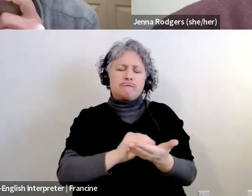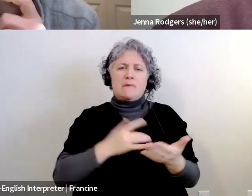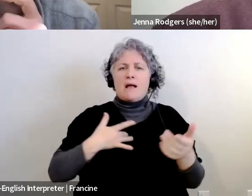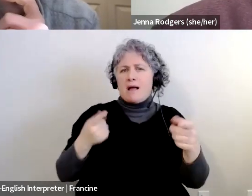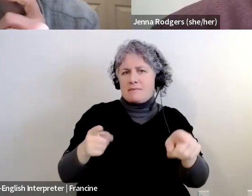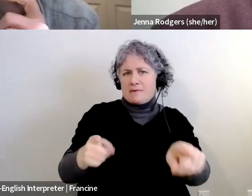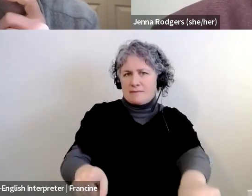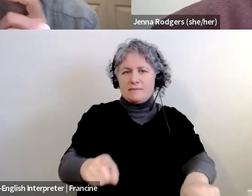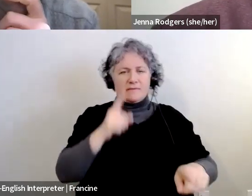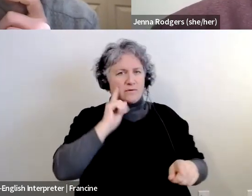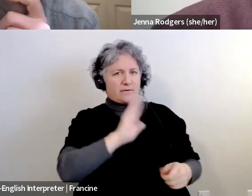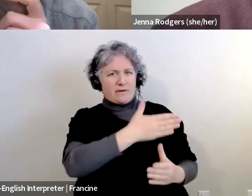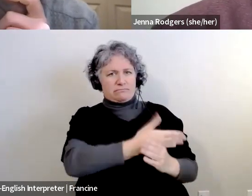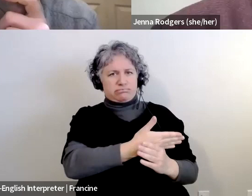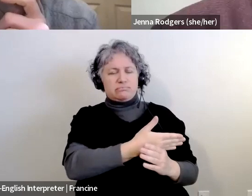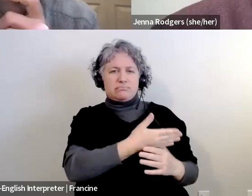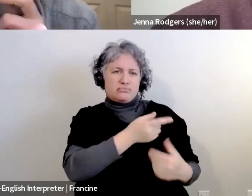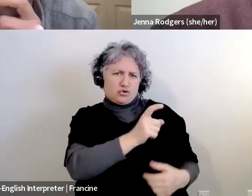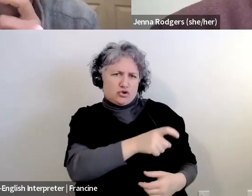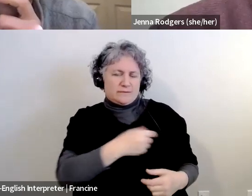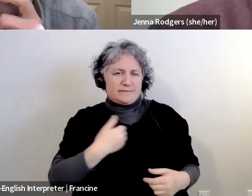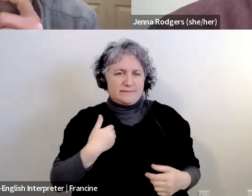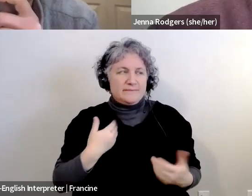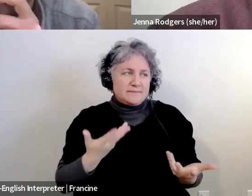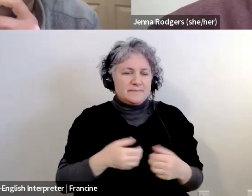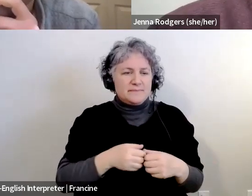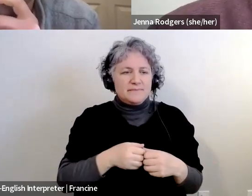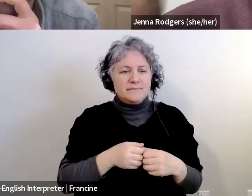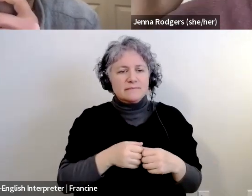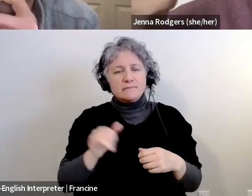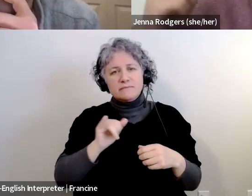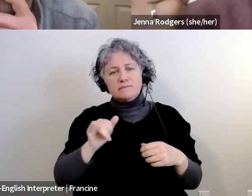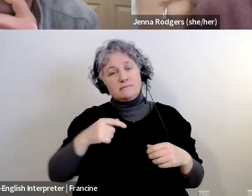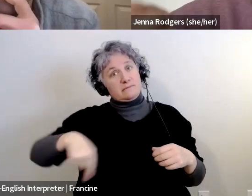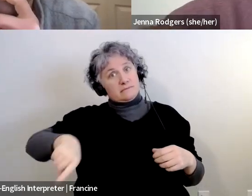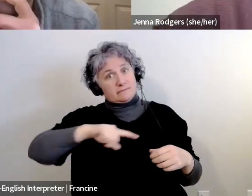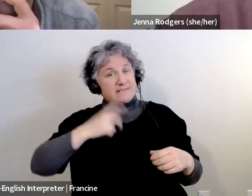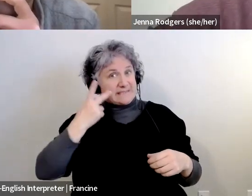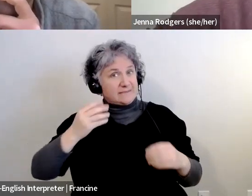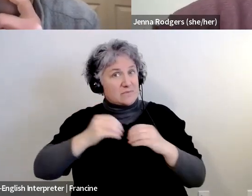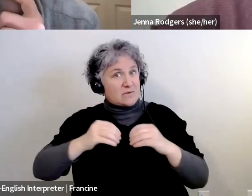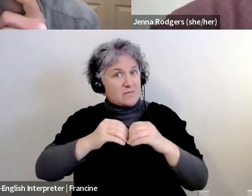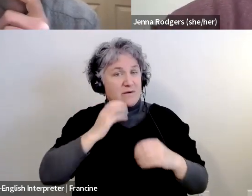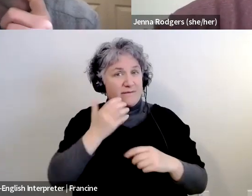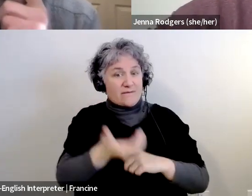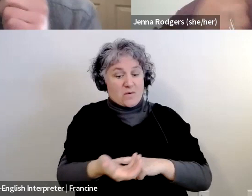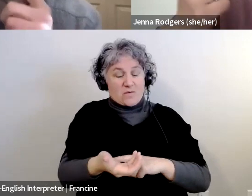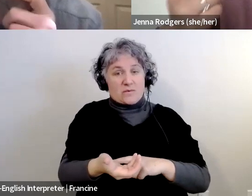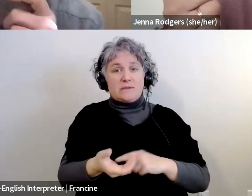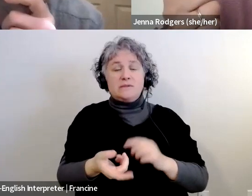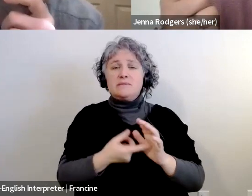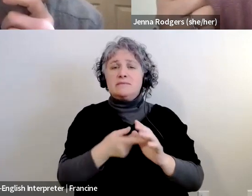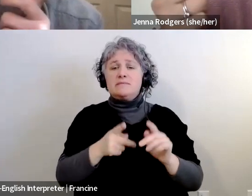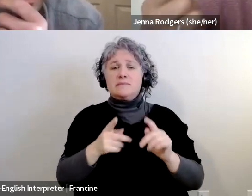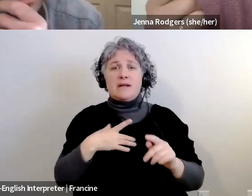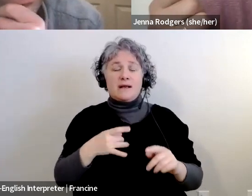You can also presence yourself proximate to the situation. We're seeing this more and more in these era of cell phones, that people sometimes even like